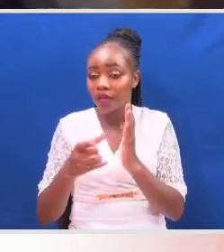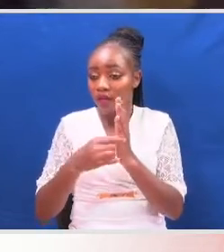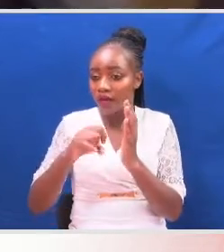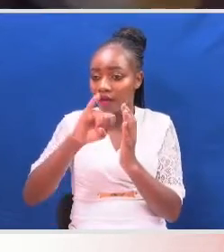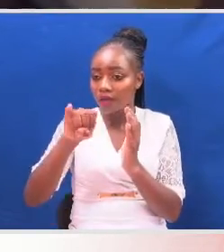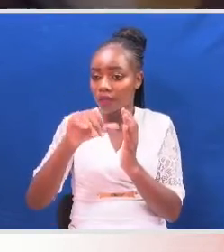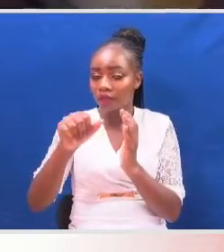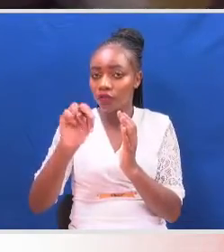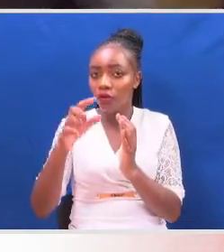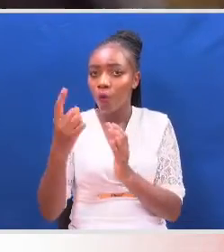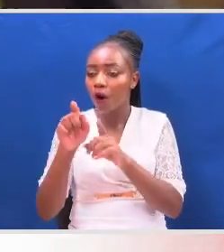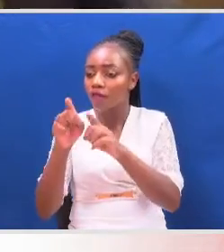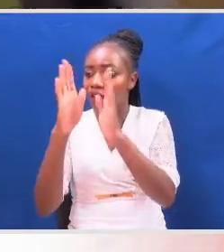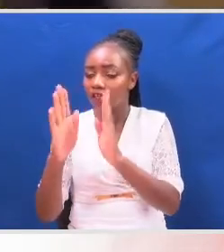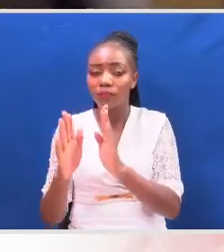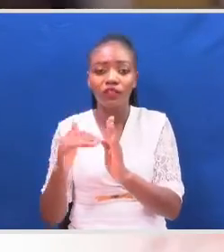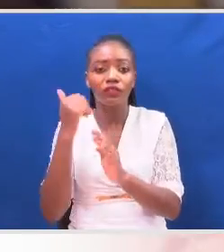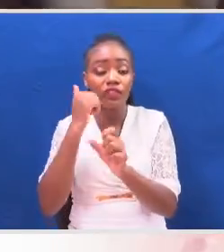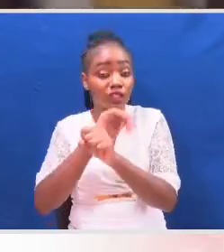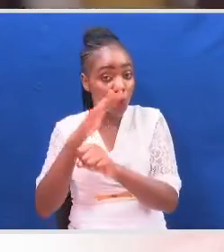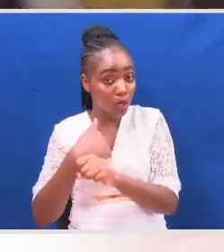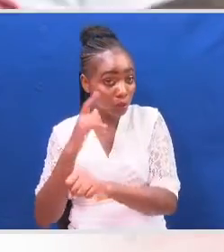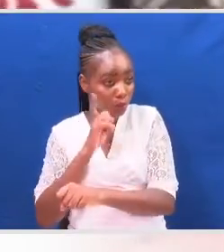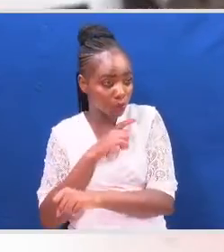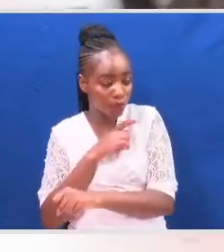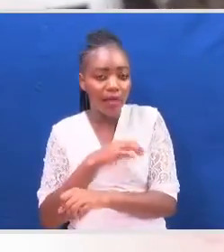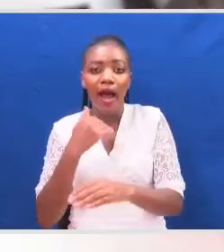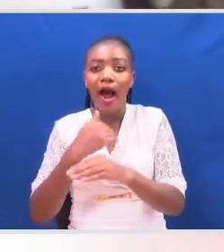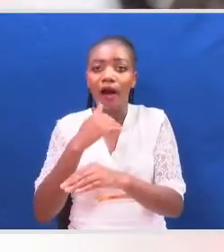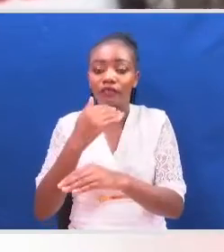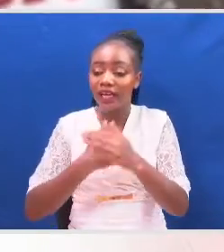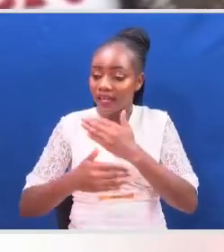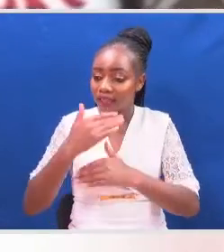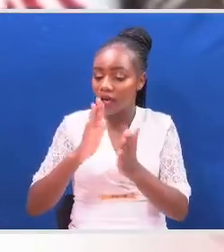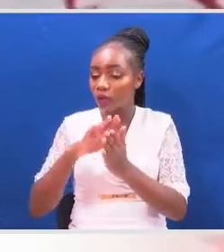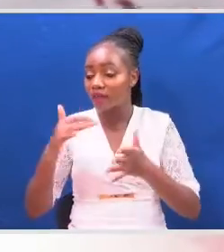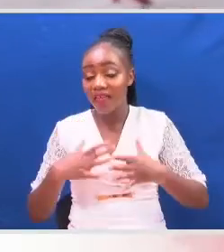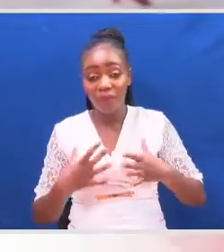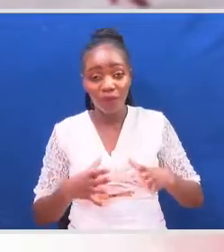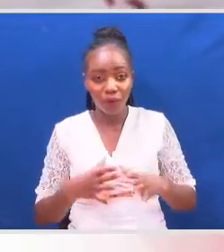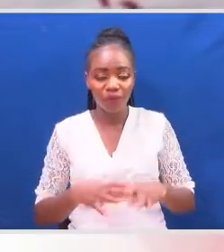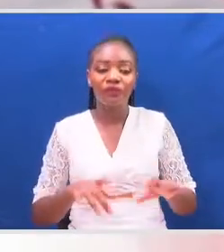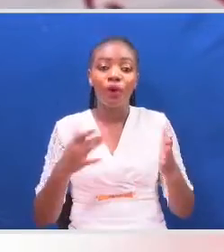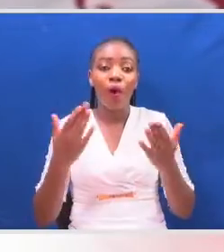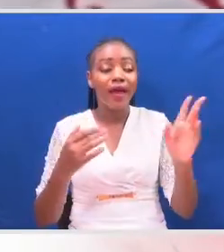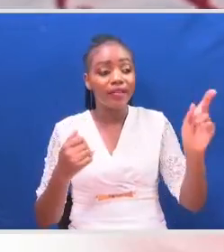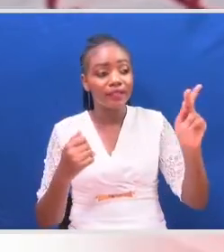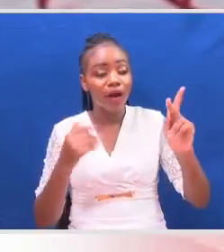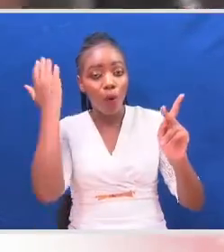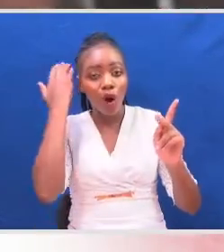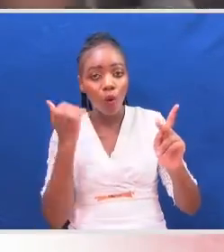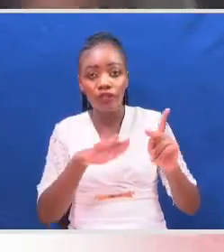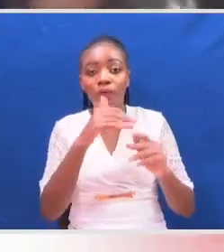of the accused persons tested positive for coronavirus after interacting with other people at the Kawa court where Sonko